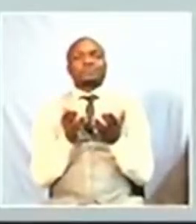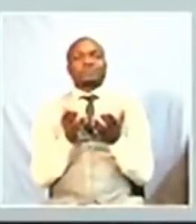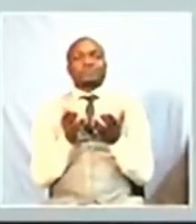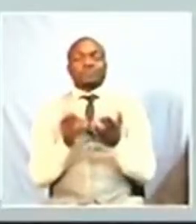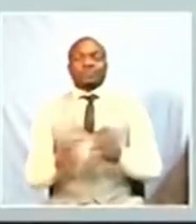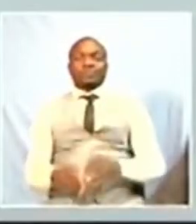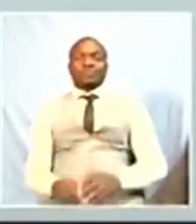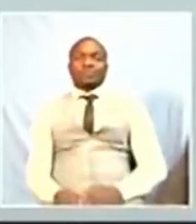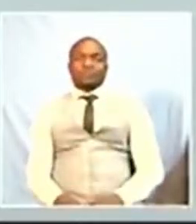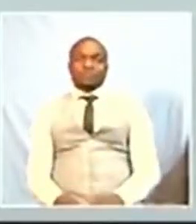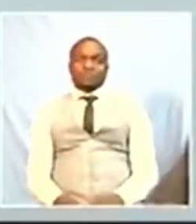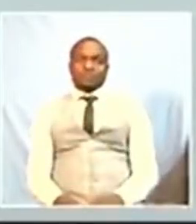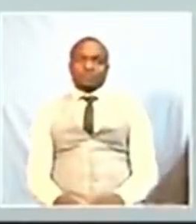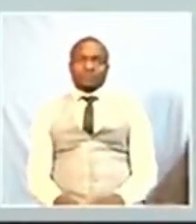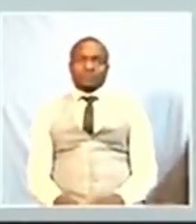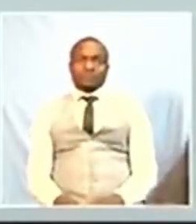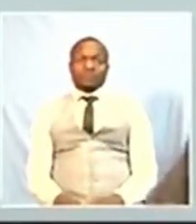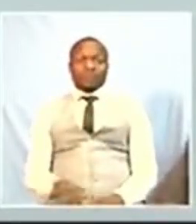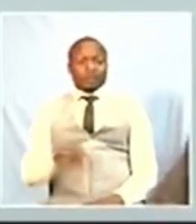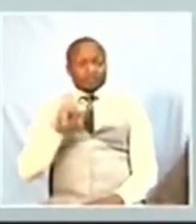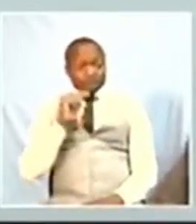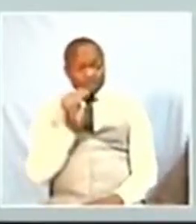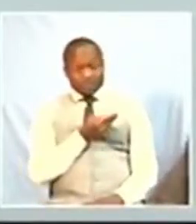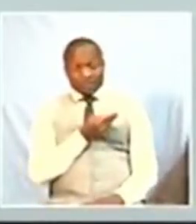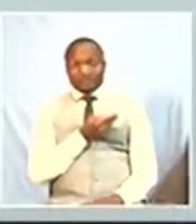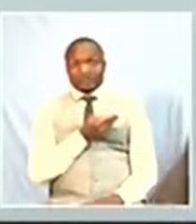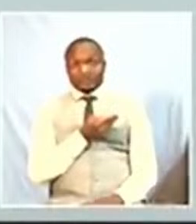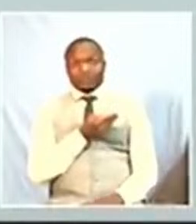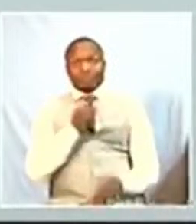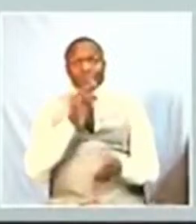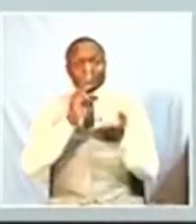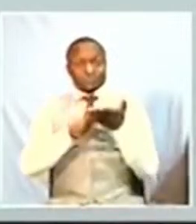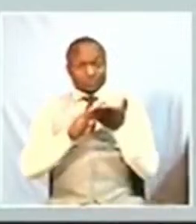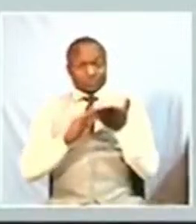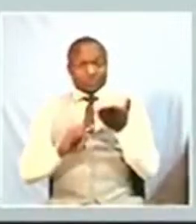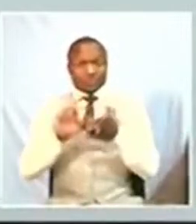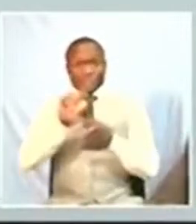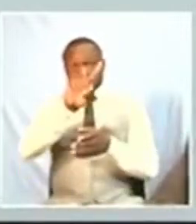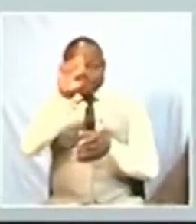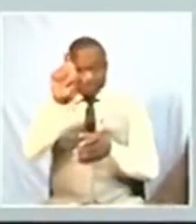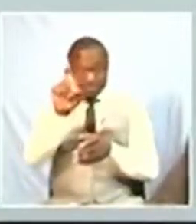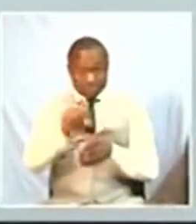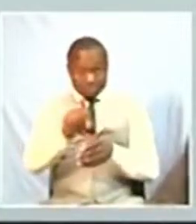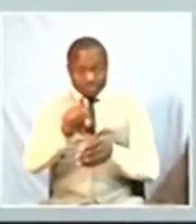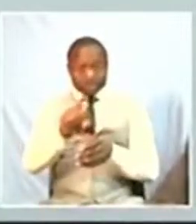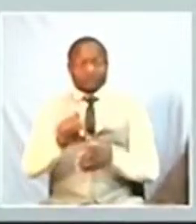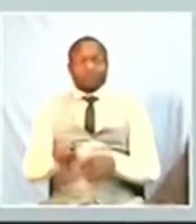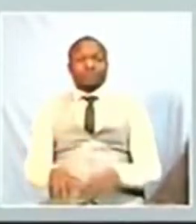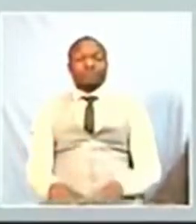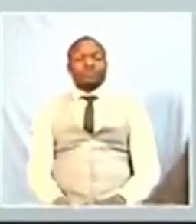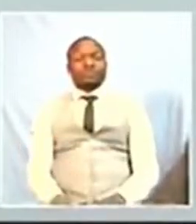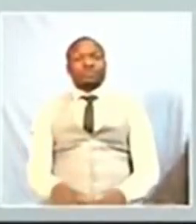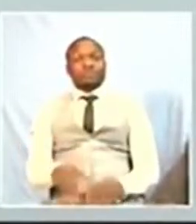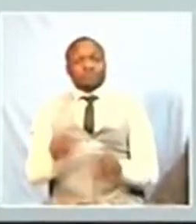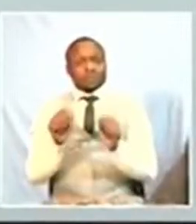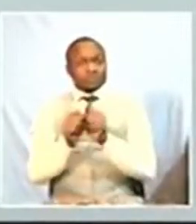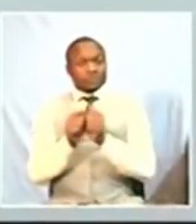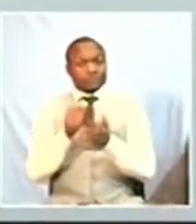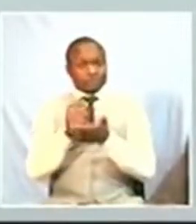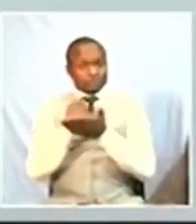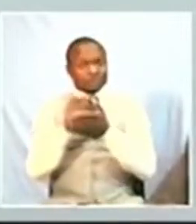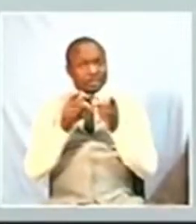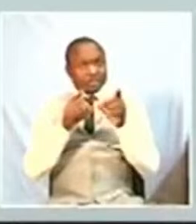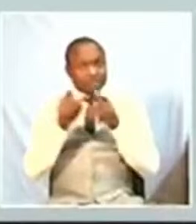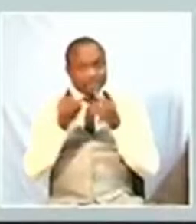So, we are on firm ground to question. With your indulgence, Director of